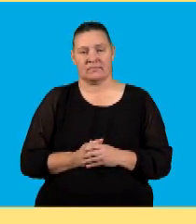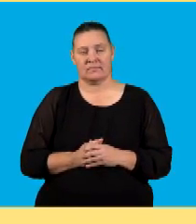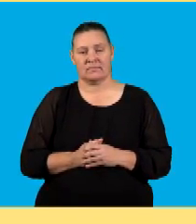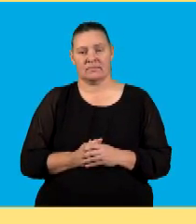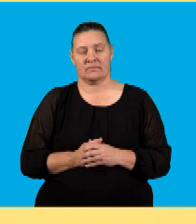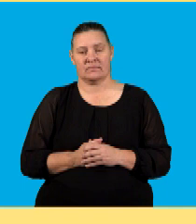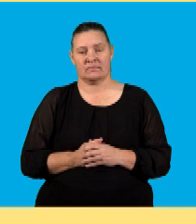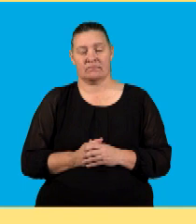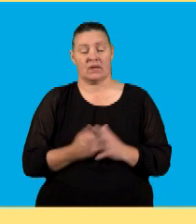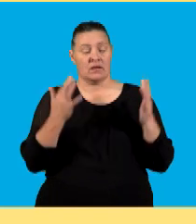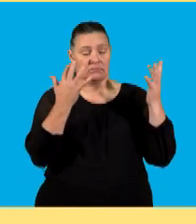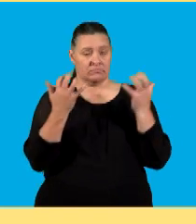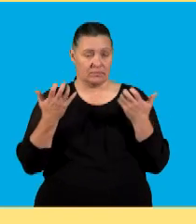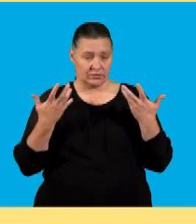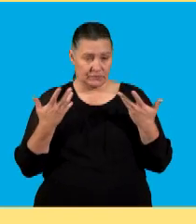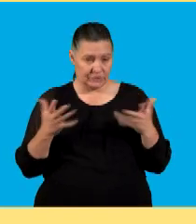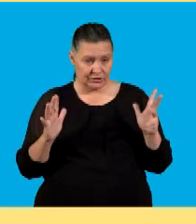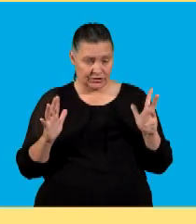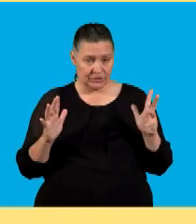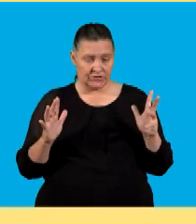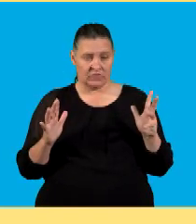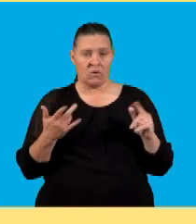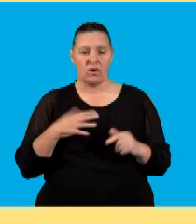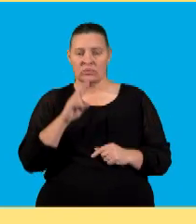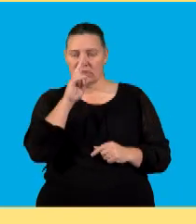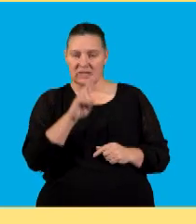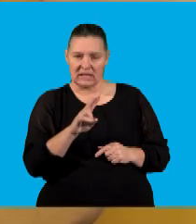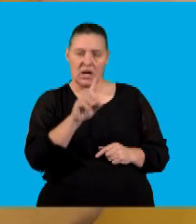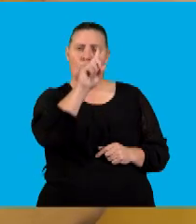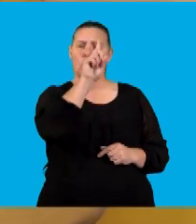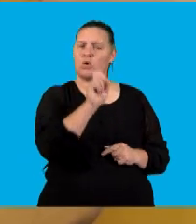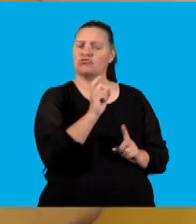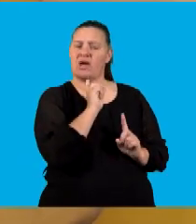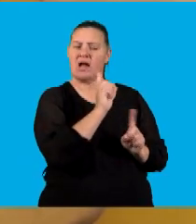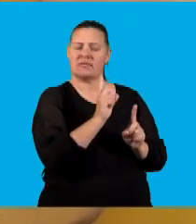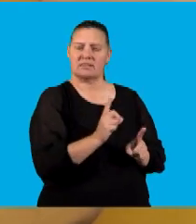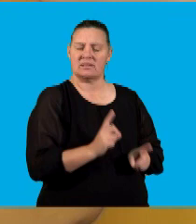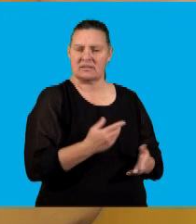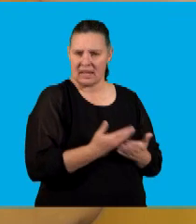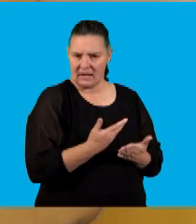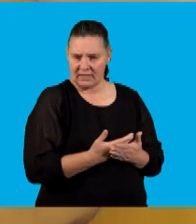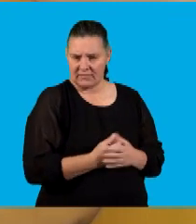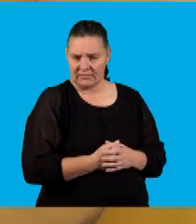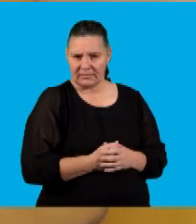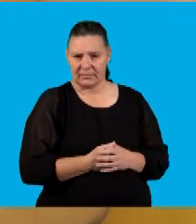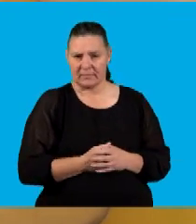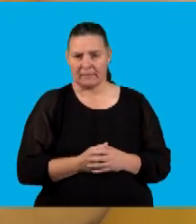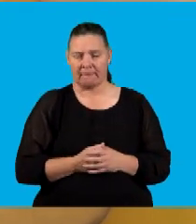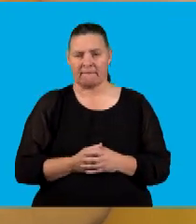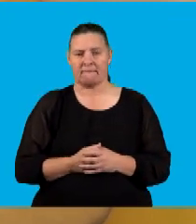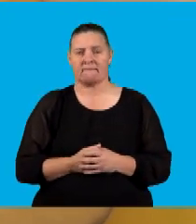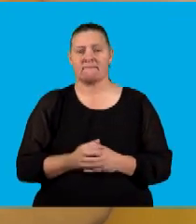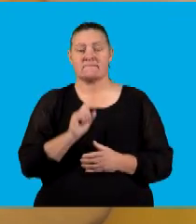20,275. When we have calculated this, I want to see if there are questions that we can answer already. Let's